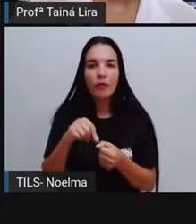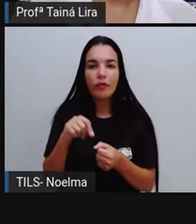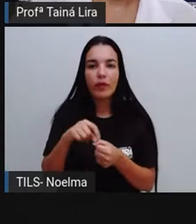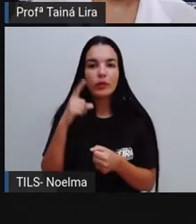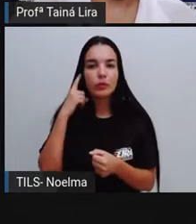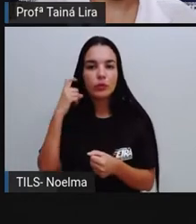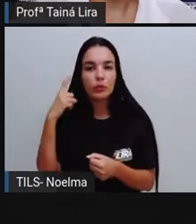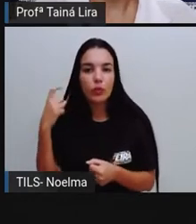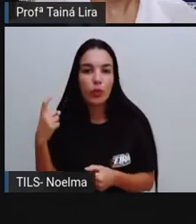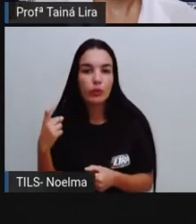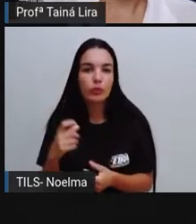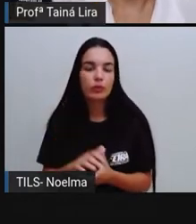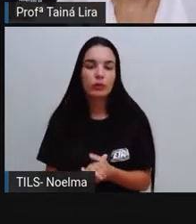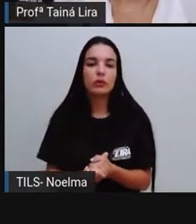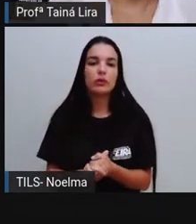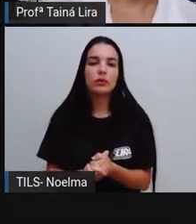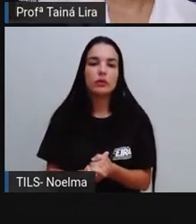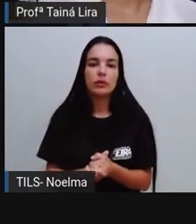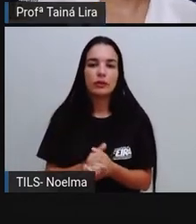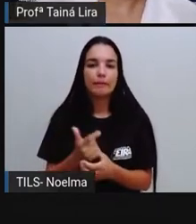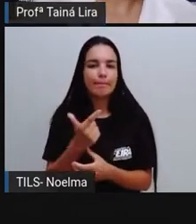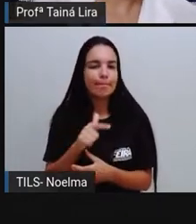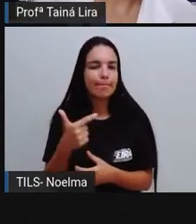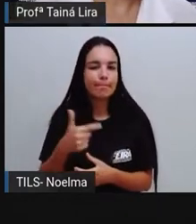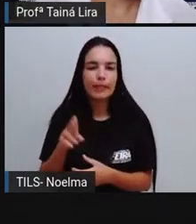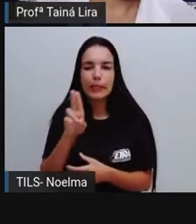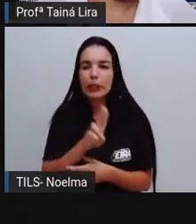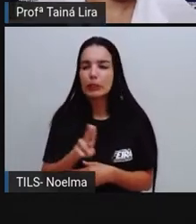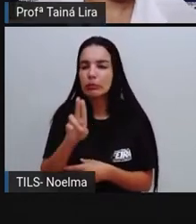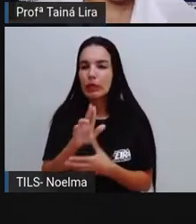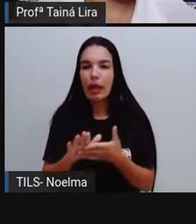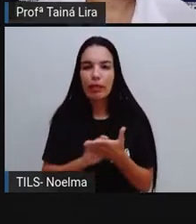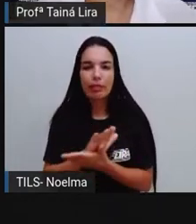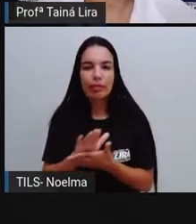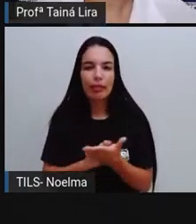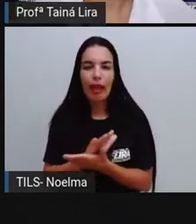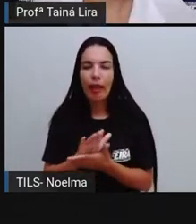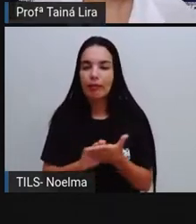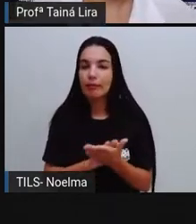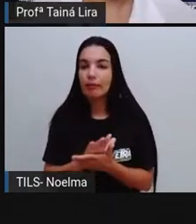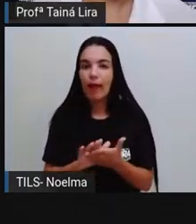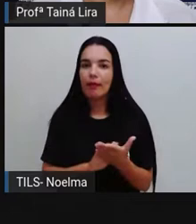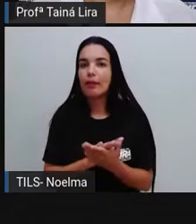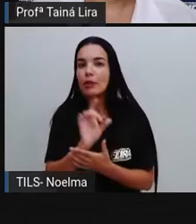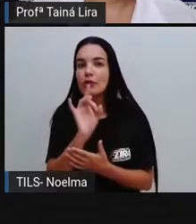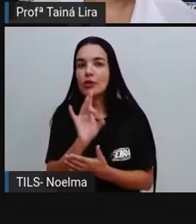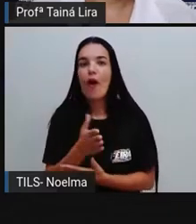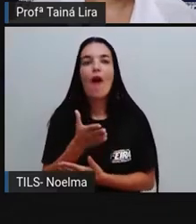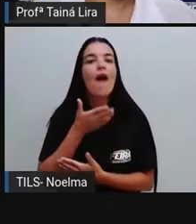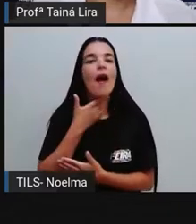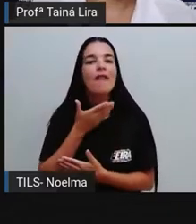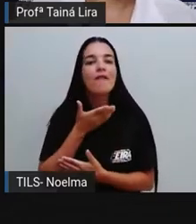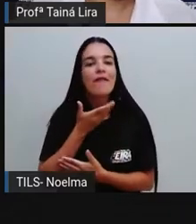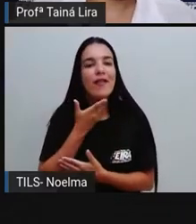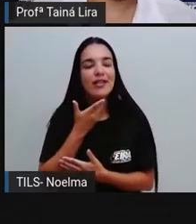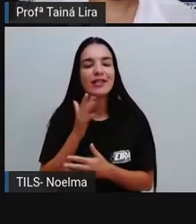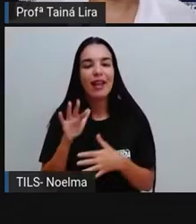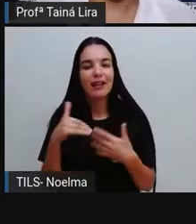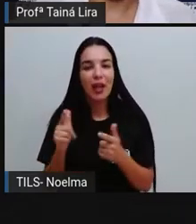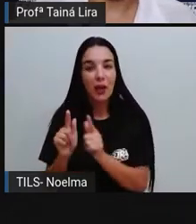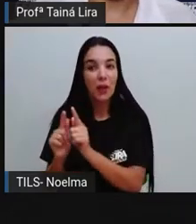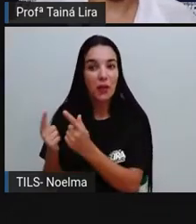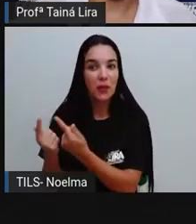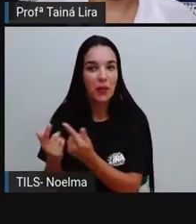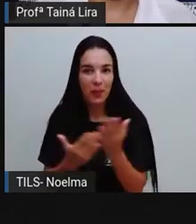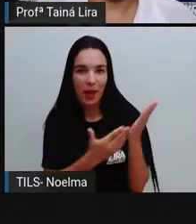vários sons ali sem usar, né, nenhum tipo de instrumento. Então, esse grupo ele é muito famoso,